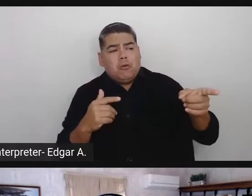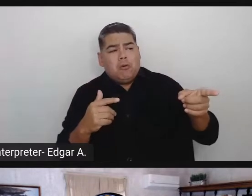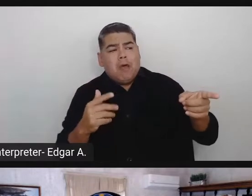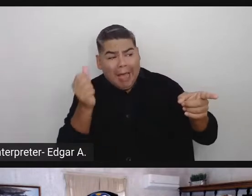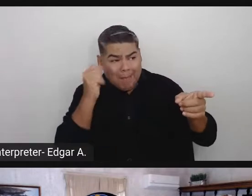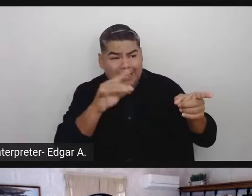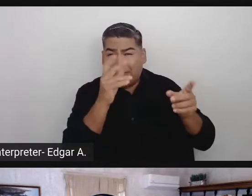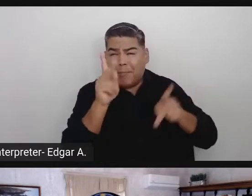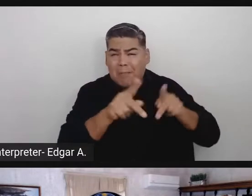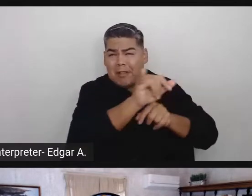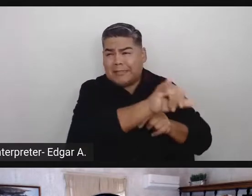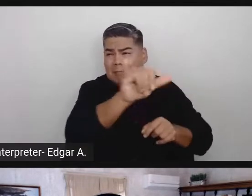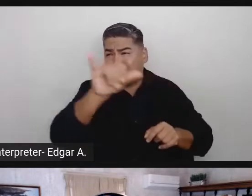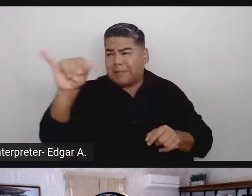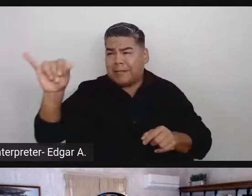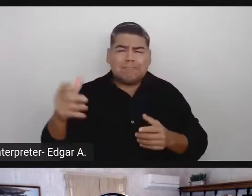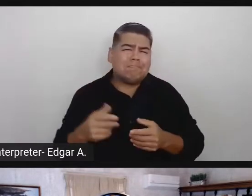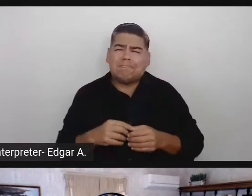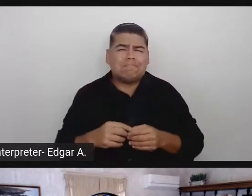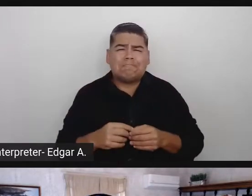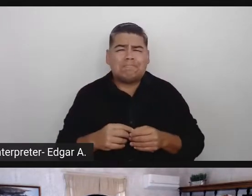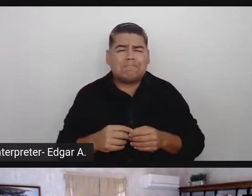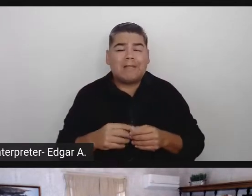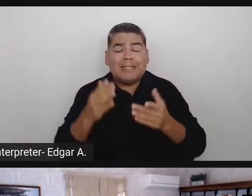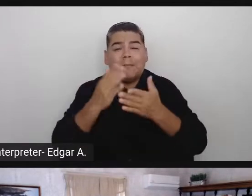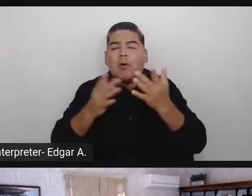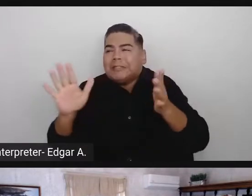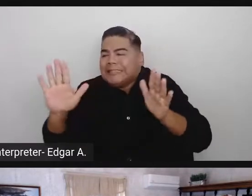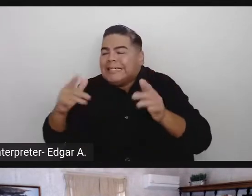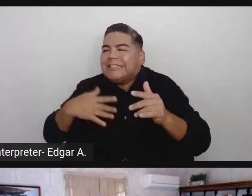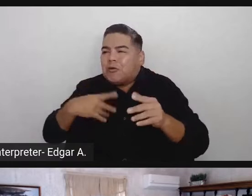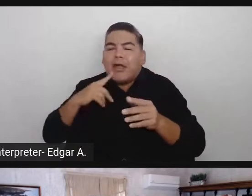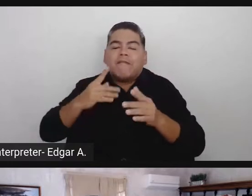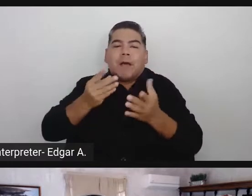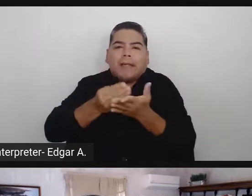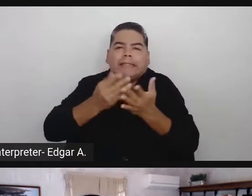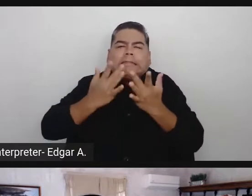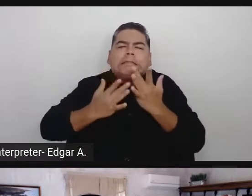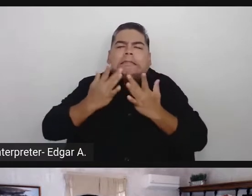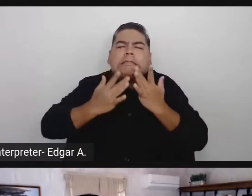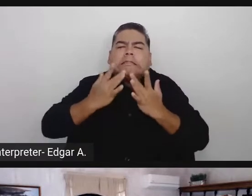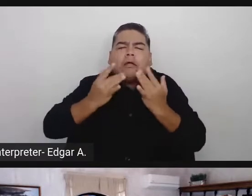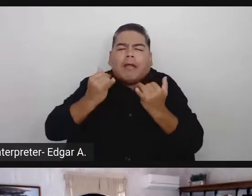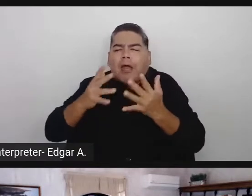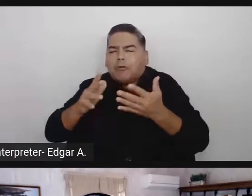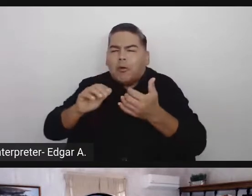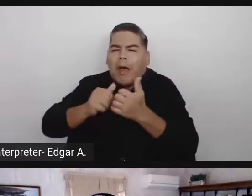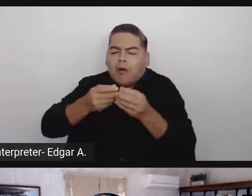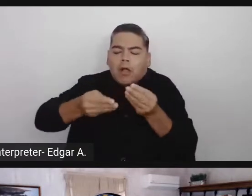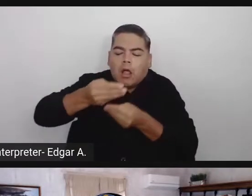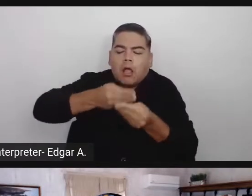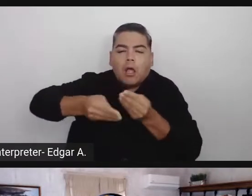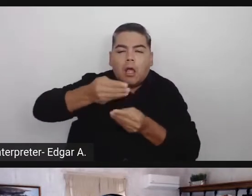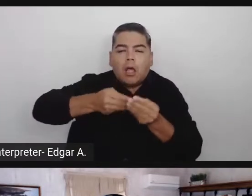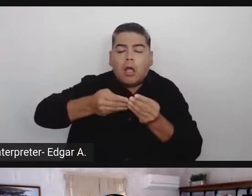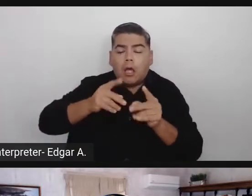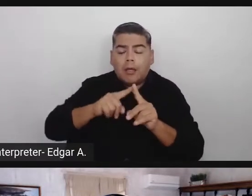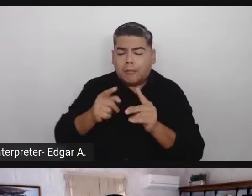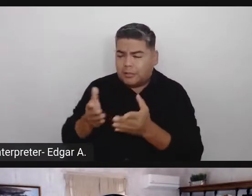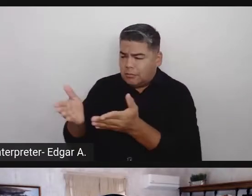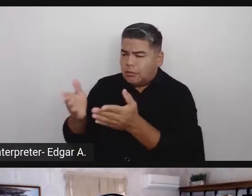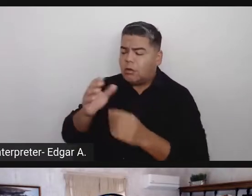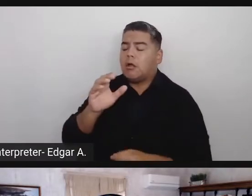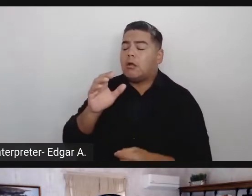overt. It's more like, I don't have the budget for it right now, stuff like that. So, Colleen, if you have any, I'd love to